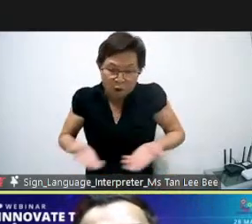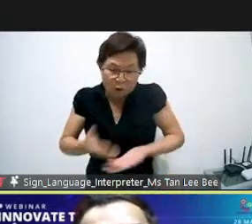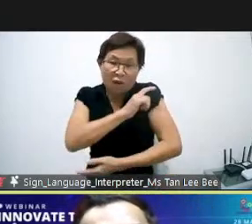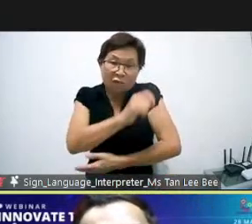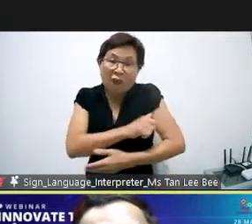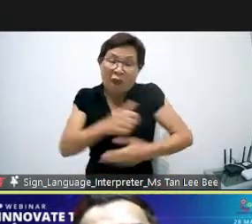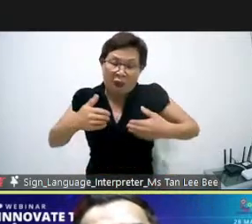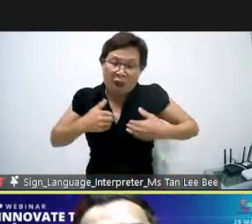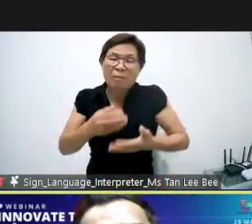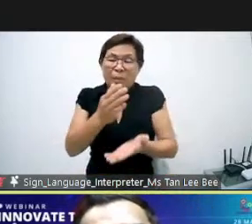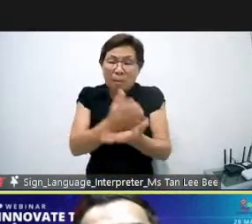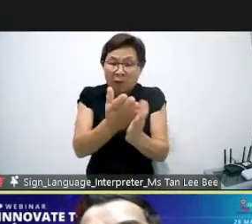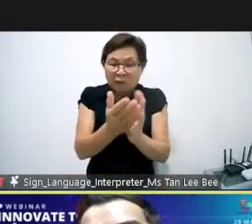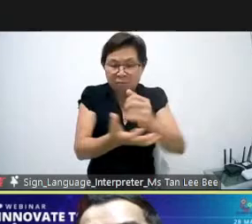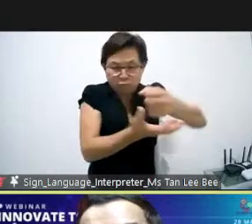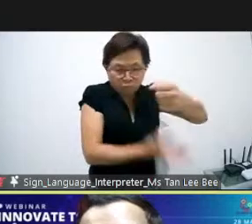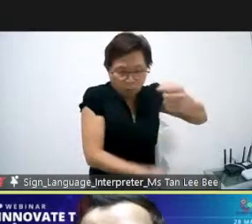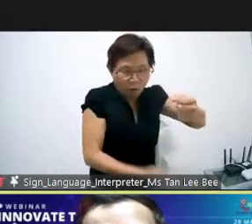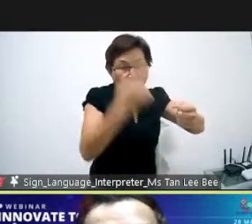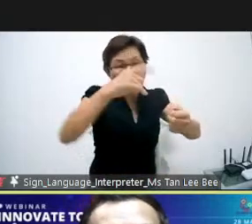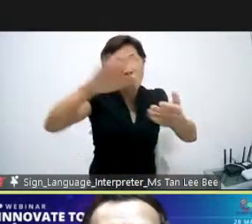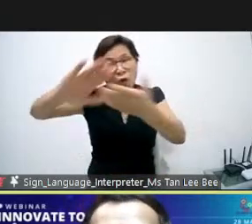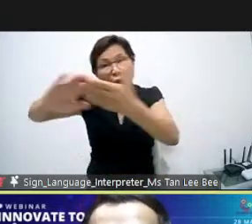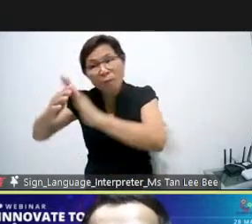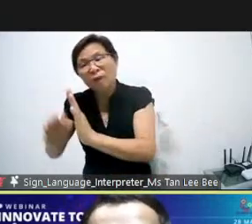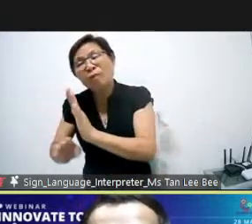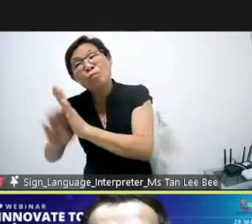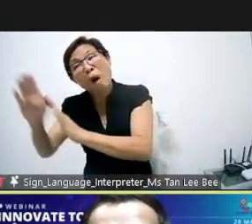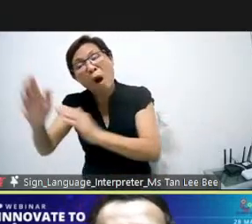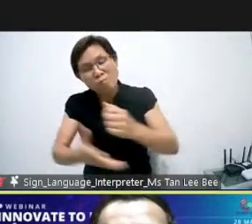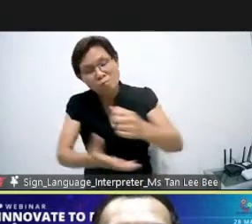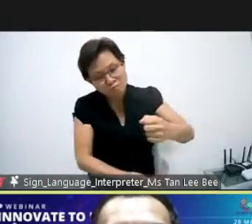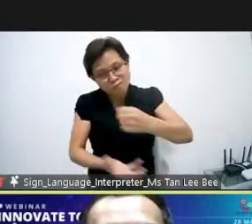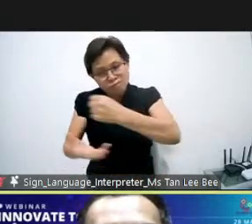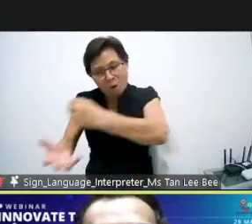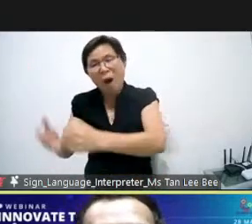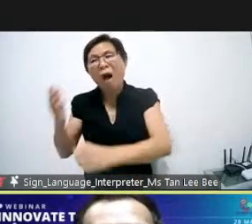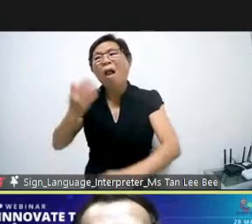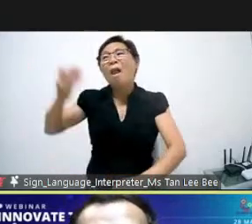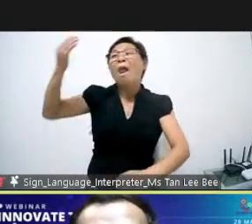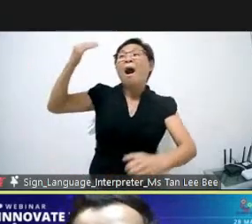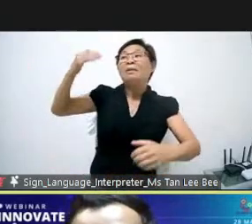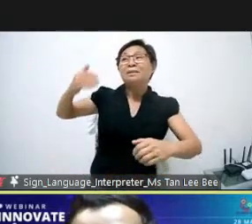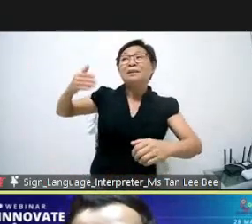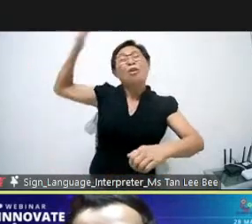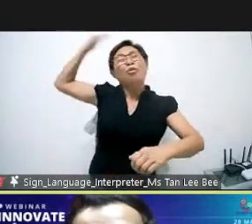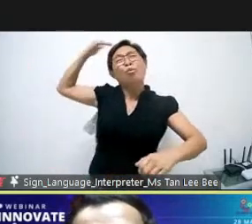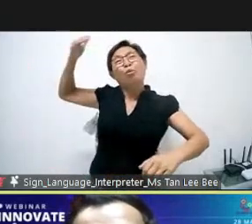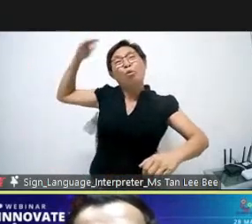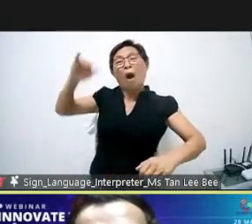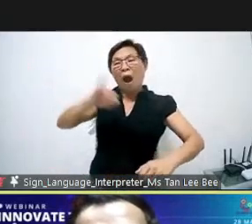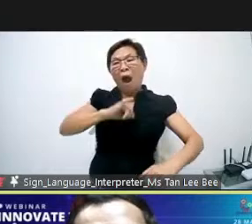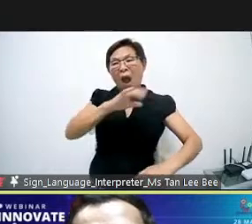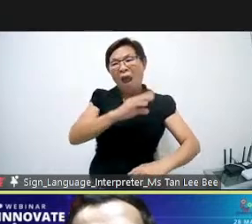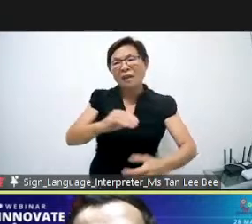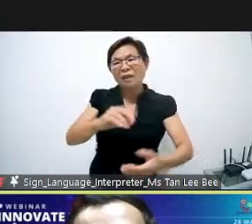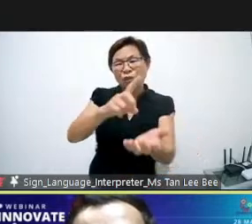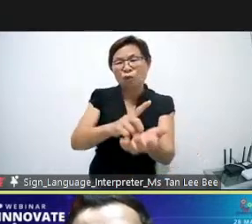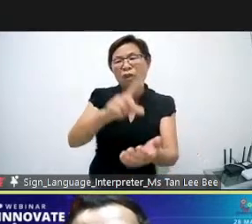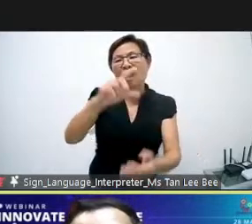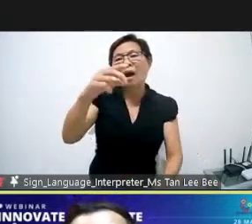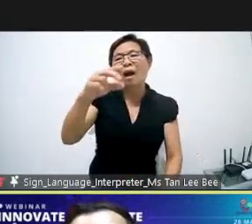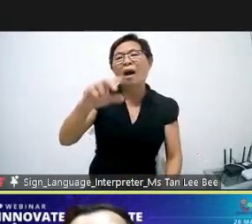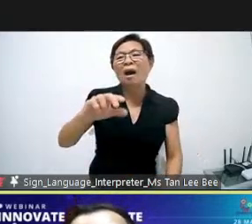budgets, especially for the community development. For example, last time, me myself along with Dr. Azlis, actually we have